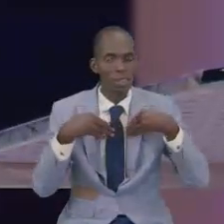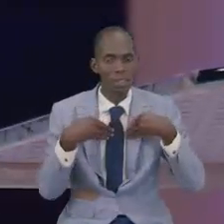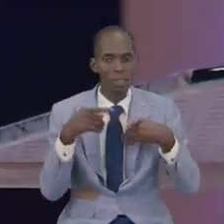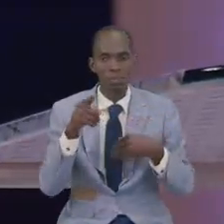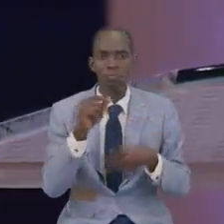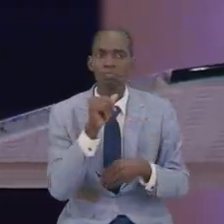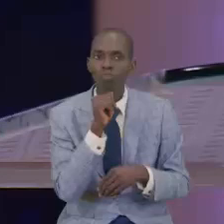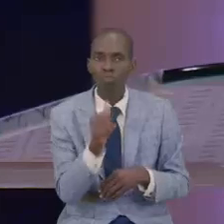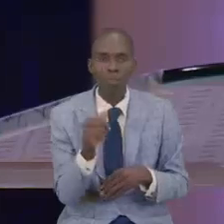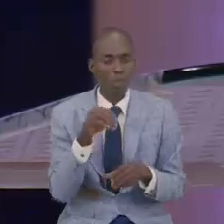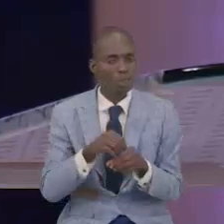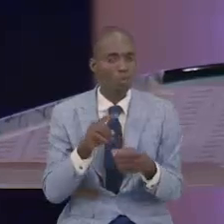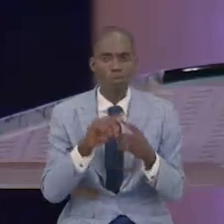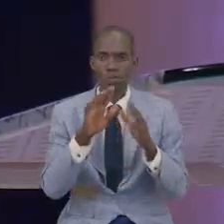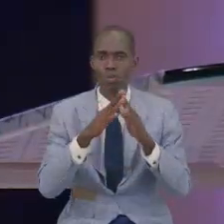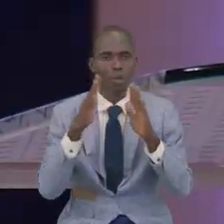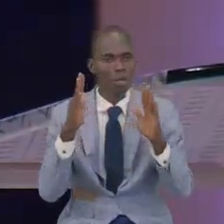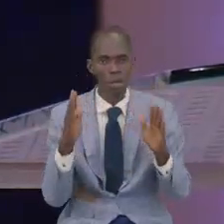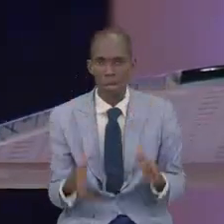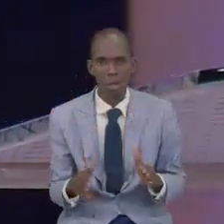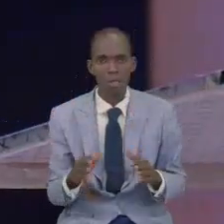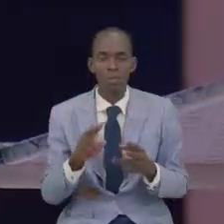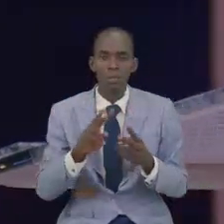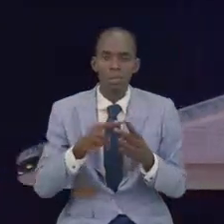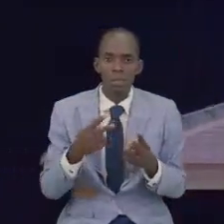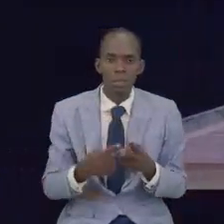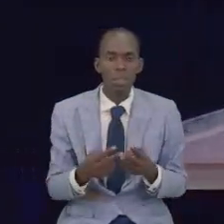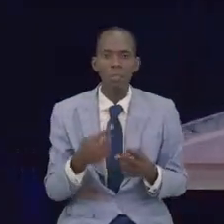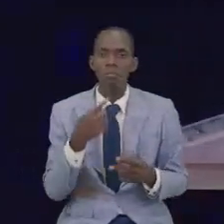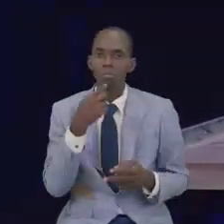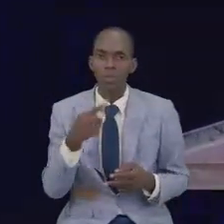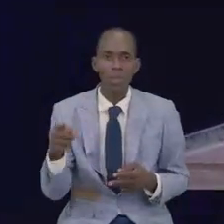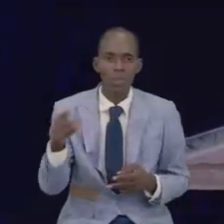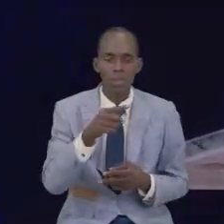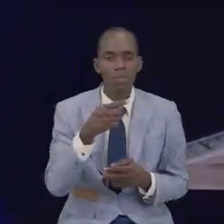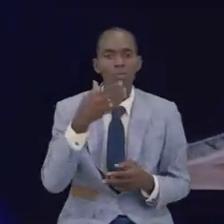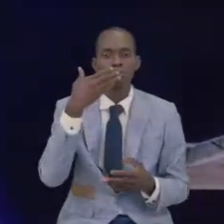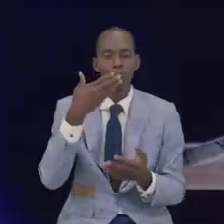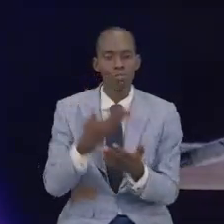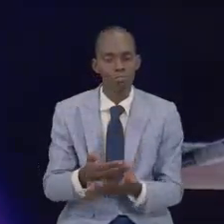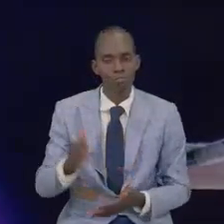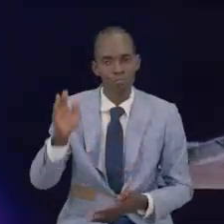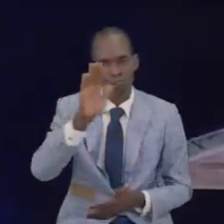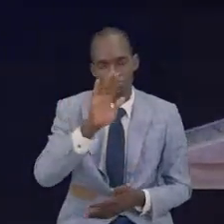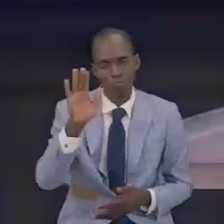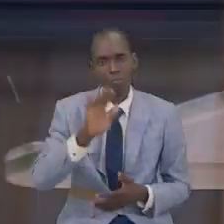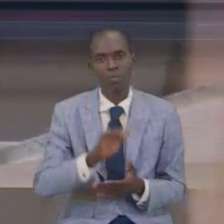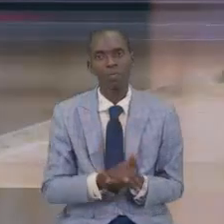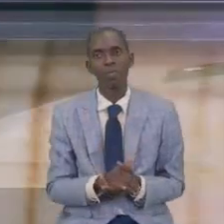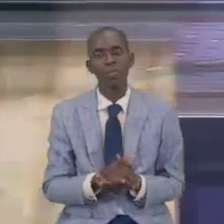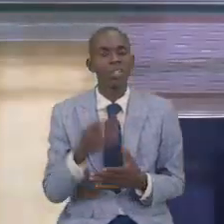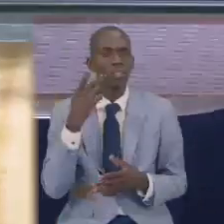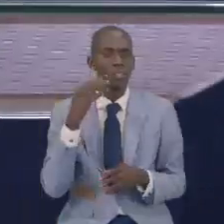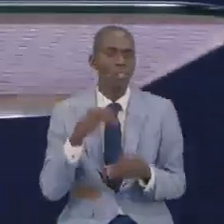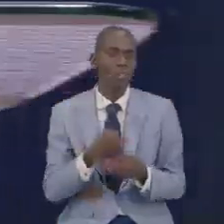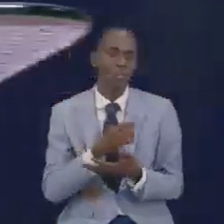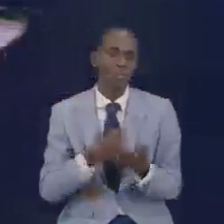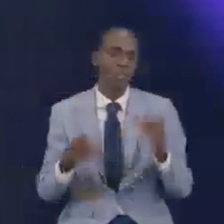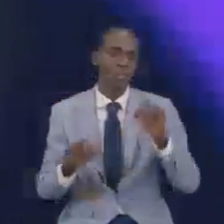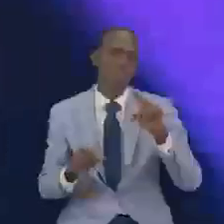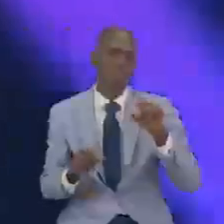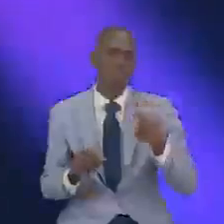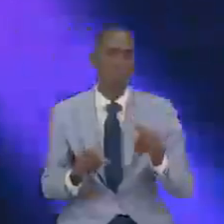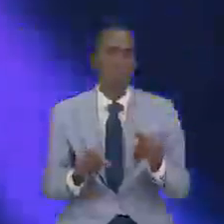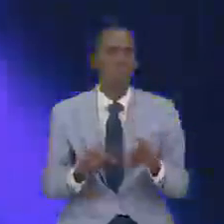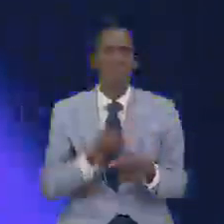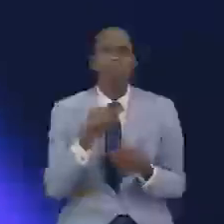not into your house, and neither bid him Godspeed. Verse 11, when you say neither bid him